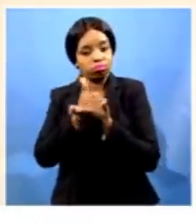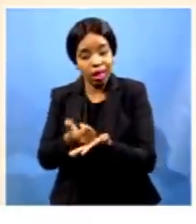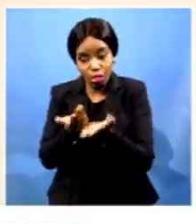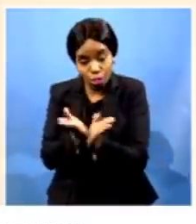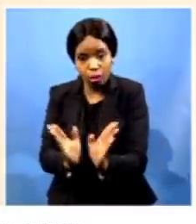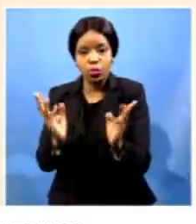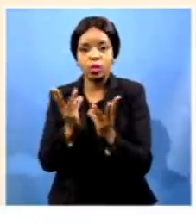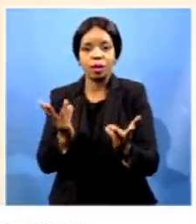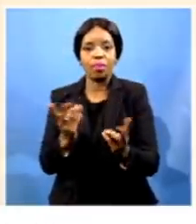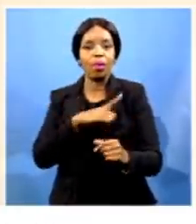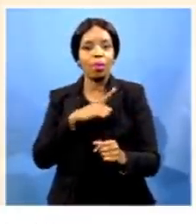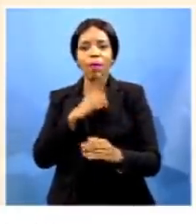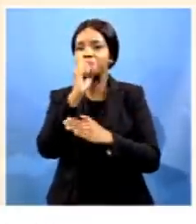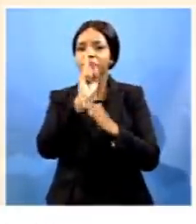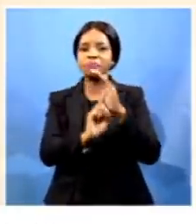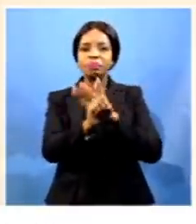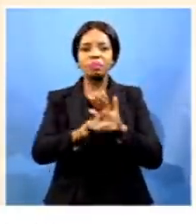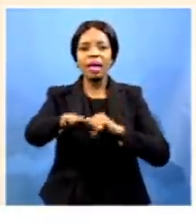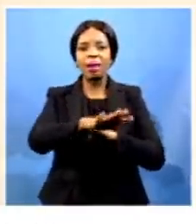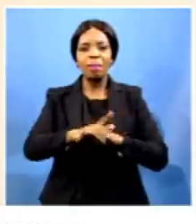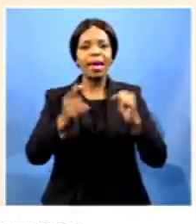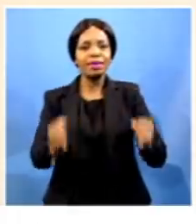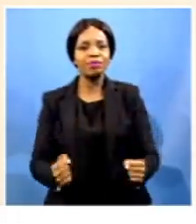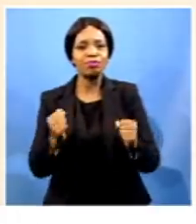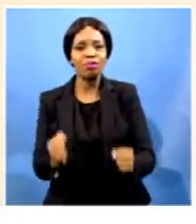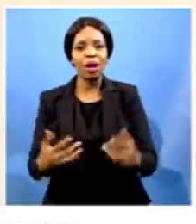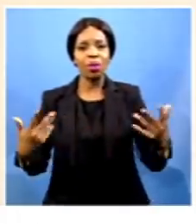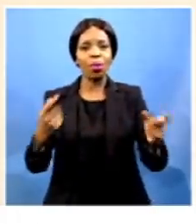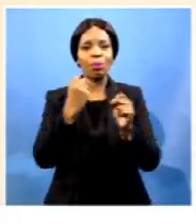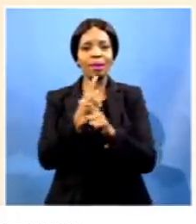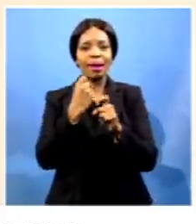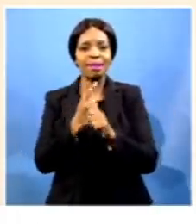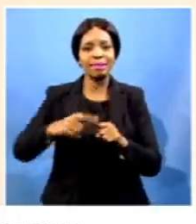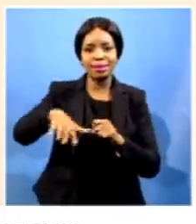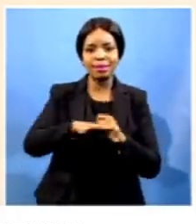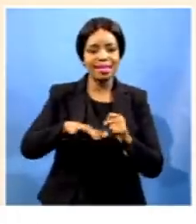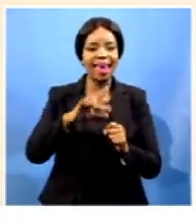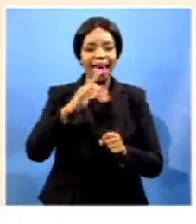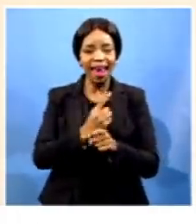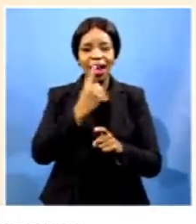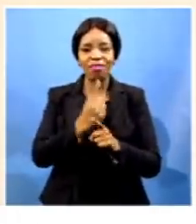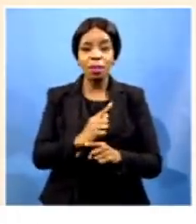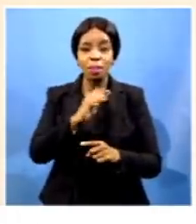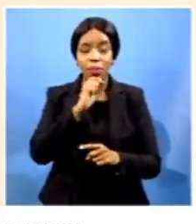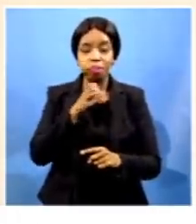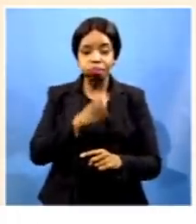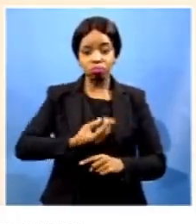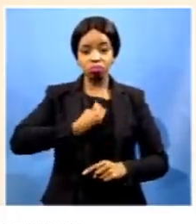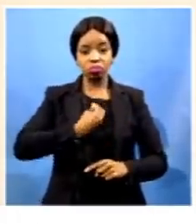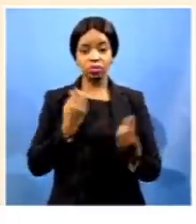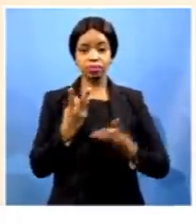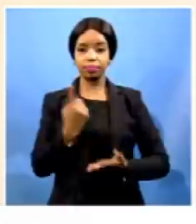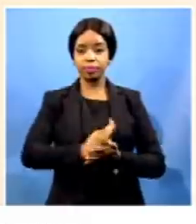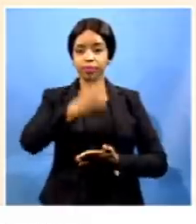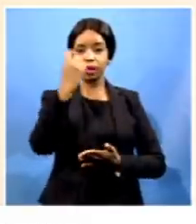train stations, you go to taxi ranks, there are those young people who are there every morning without faith, and they are trading whether in